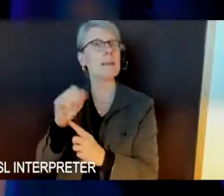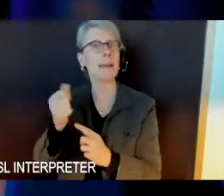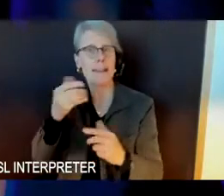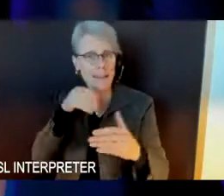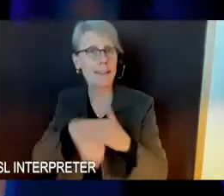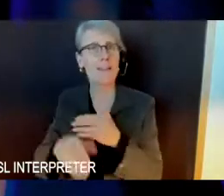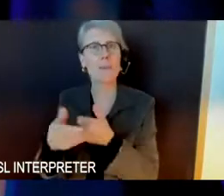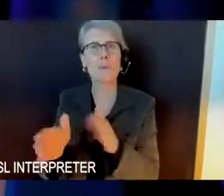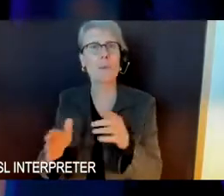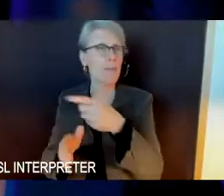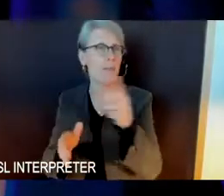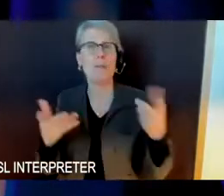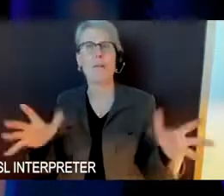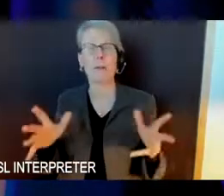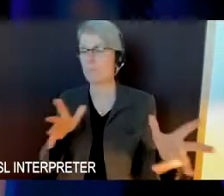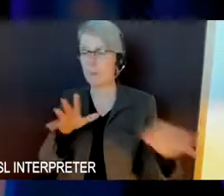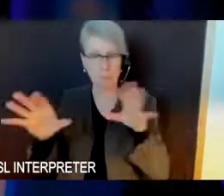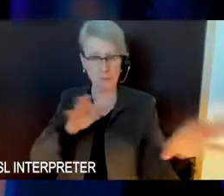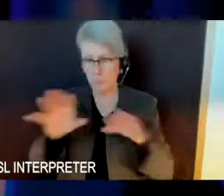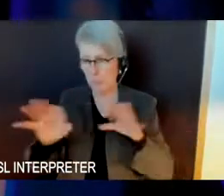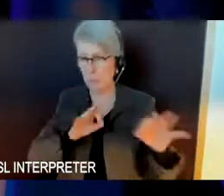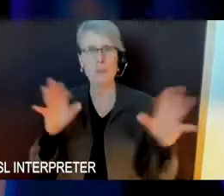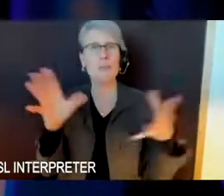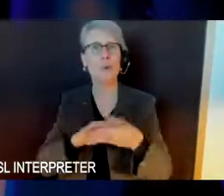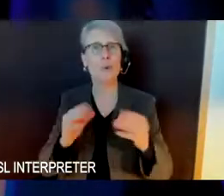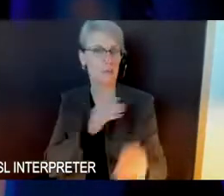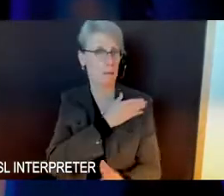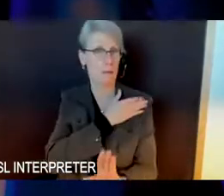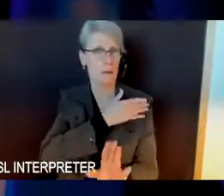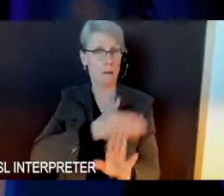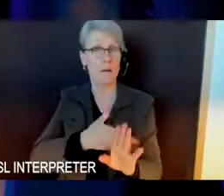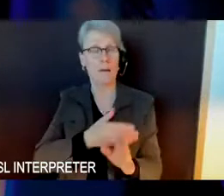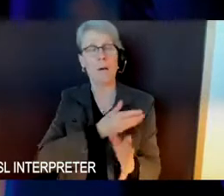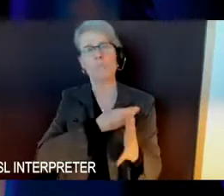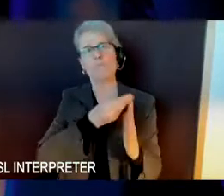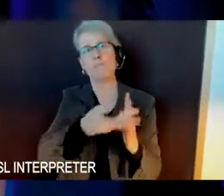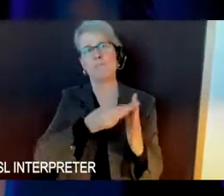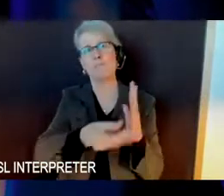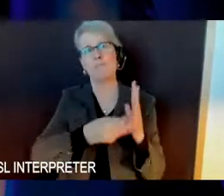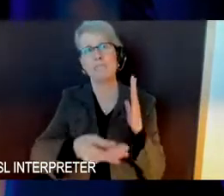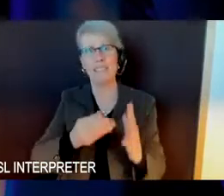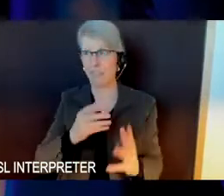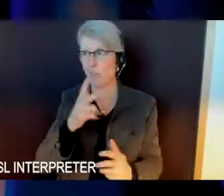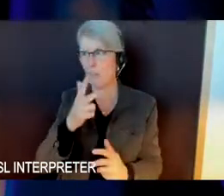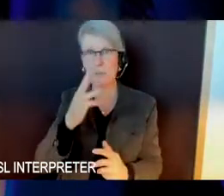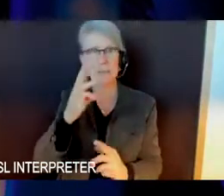media room, essentially all the content has been banked 3 to 6 months ahead of time.